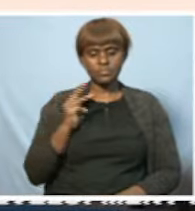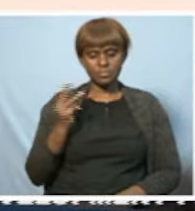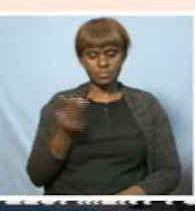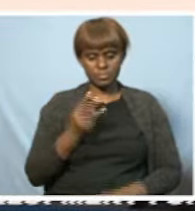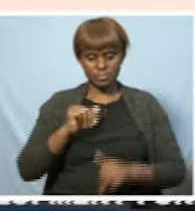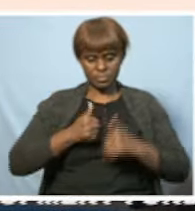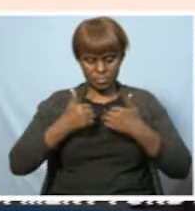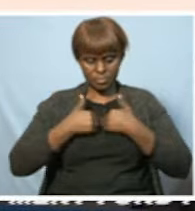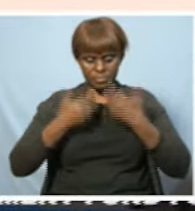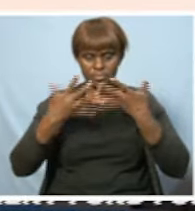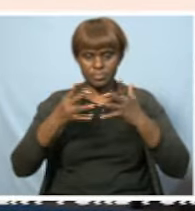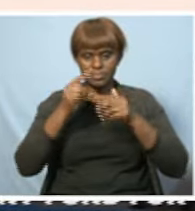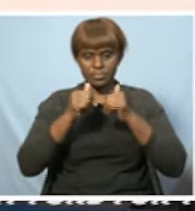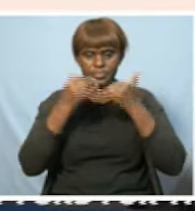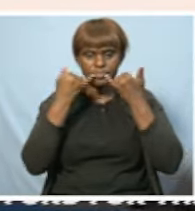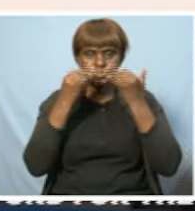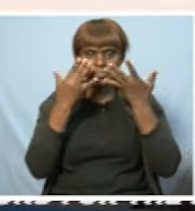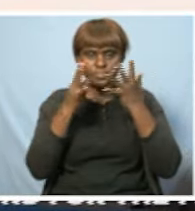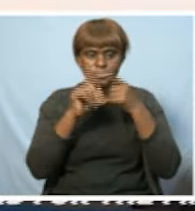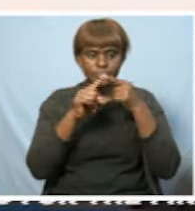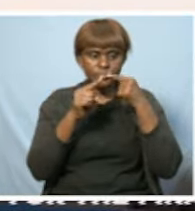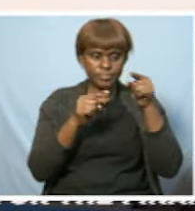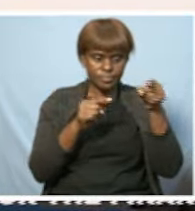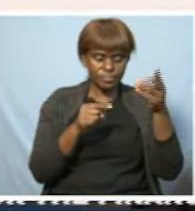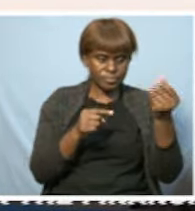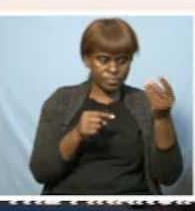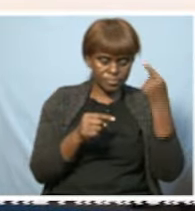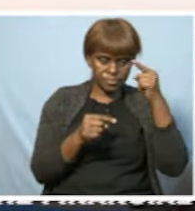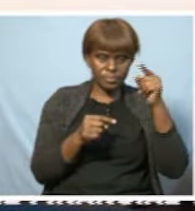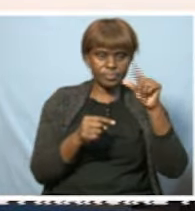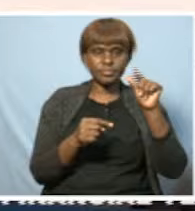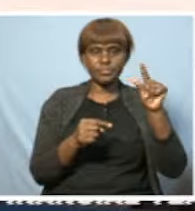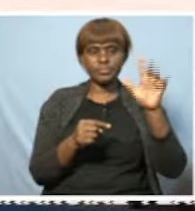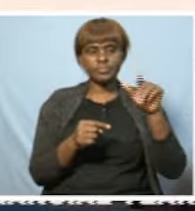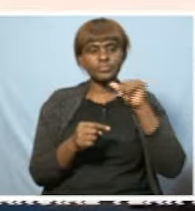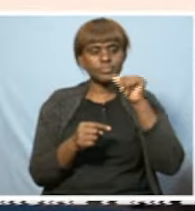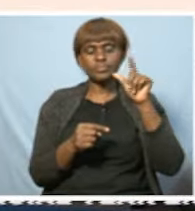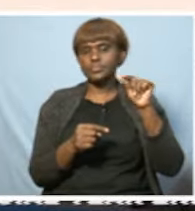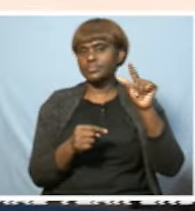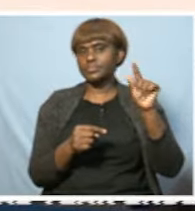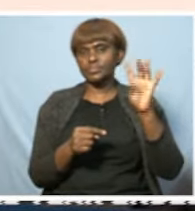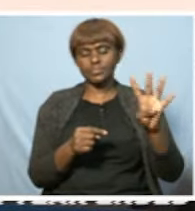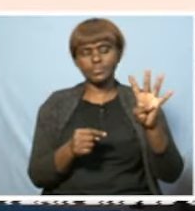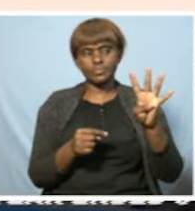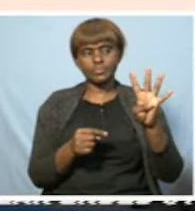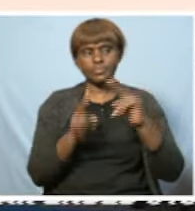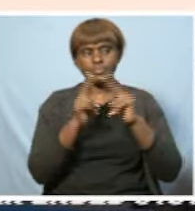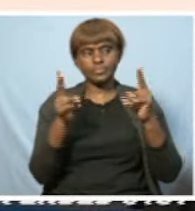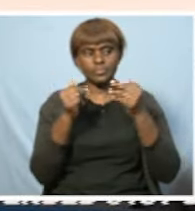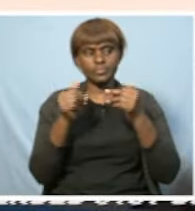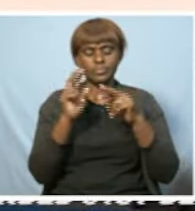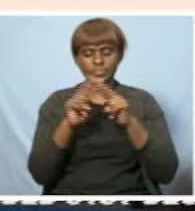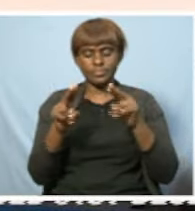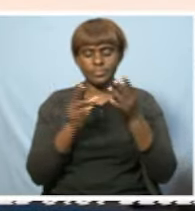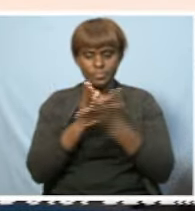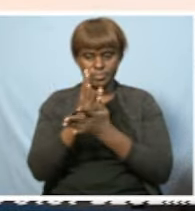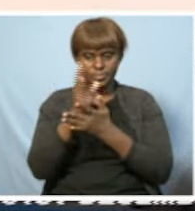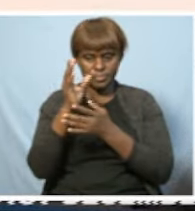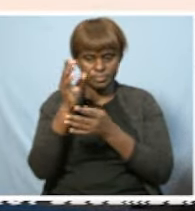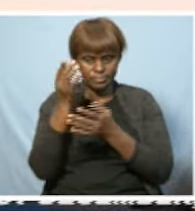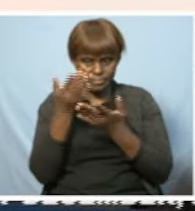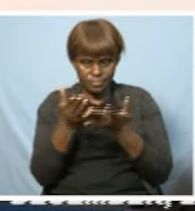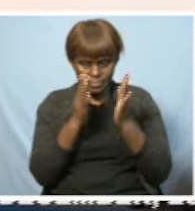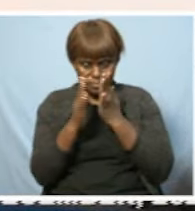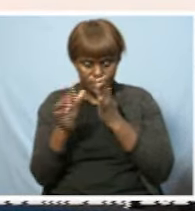a loss, because we were told to say this funds is for 2025 and not 2024. So, Chair, the correct assumption is that